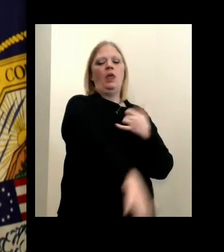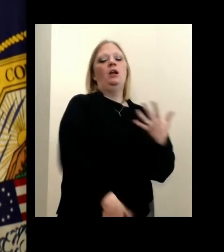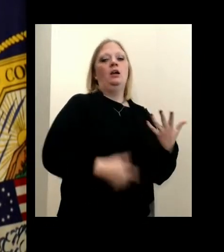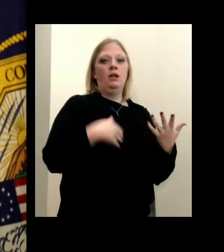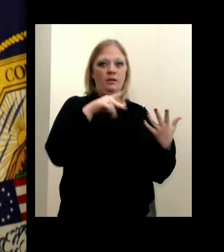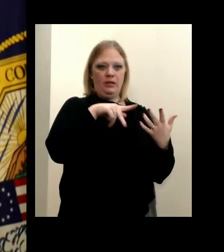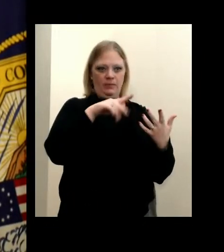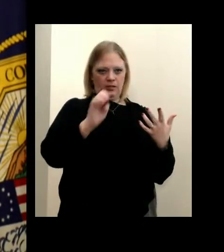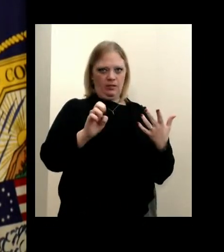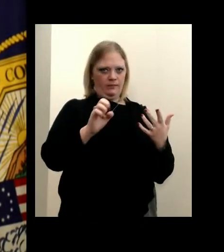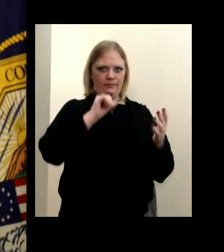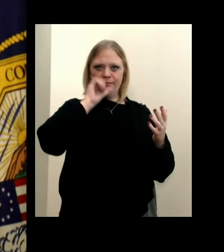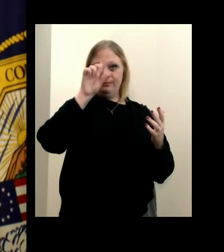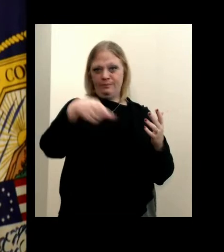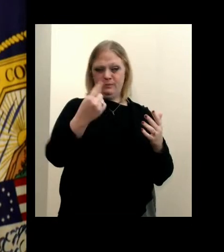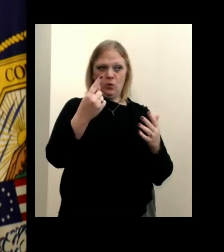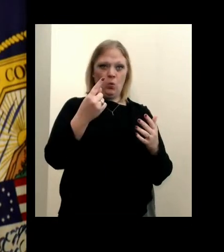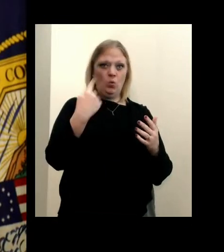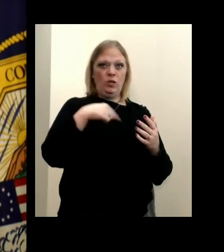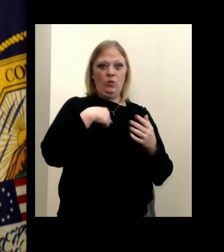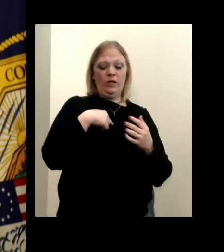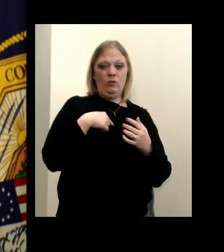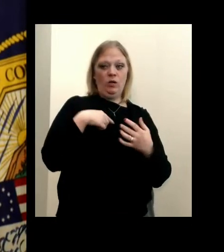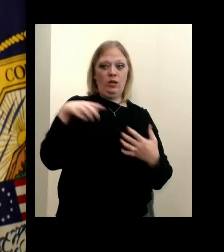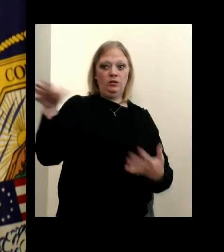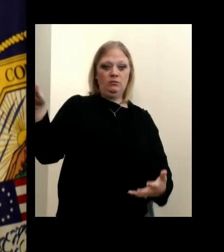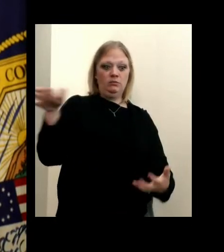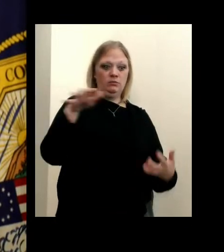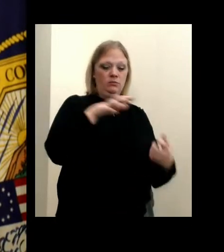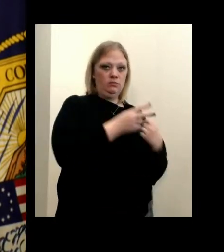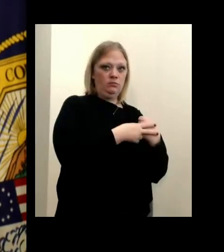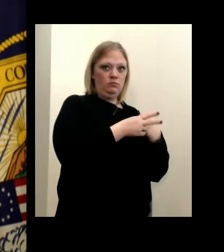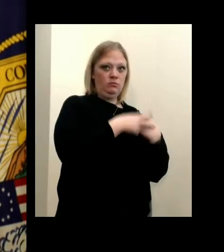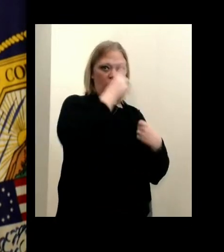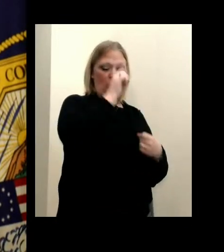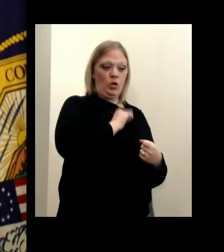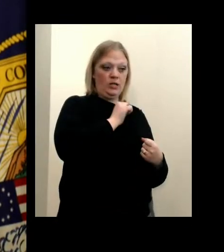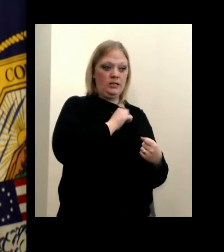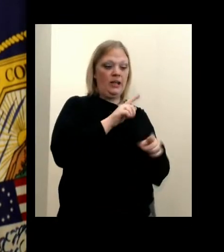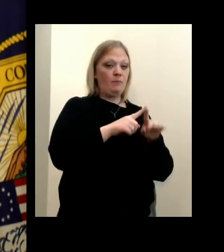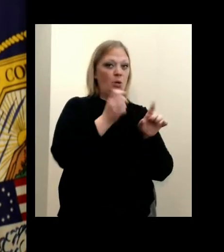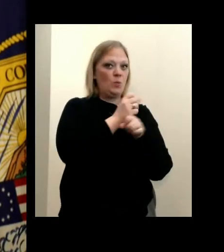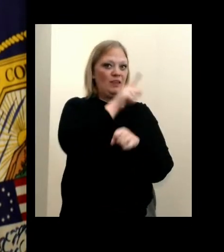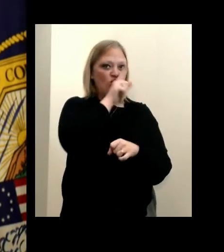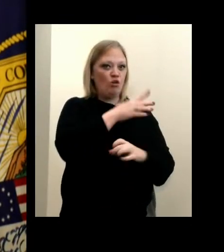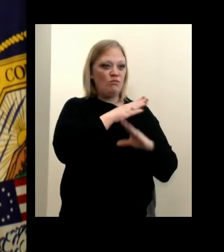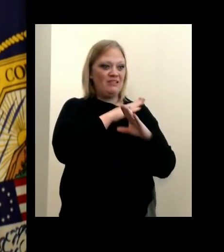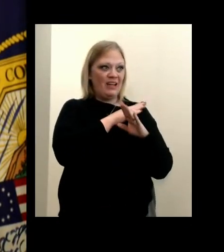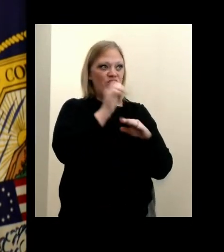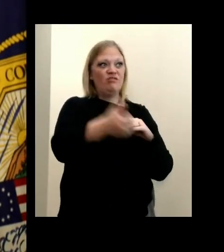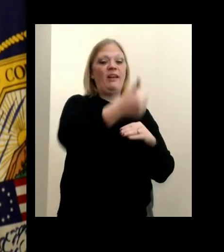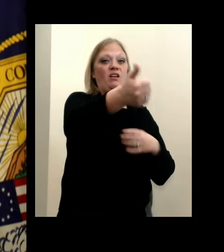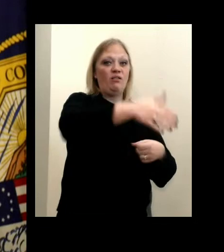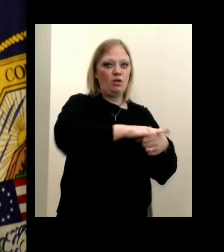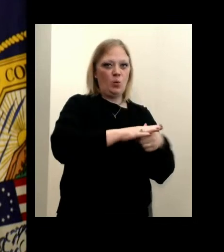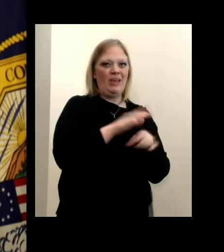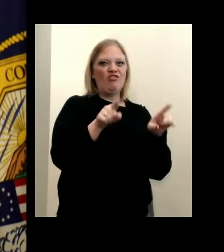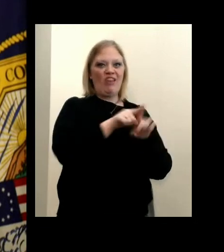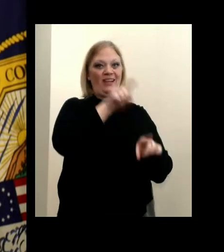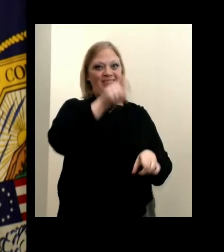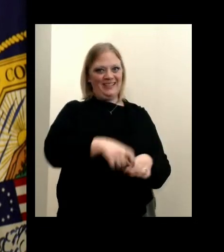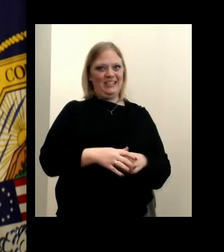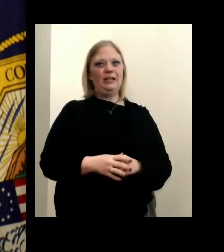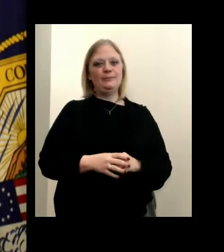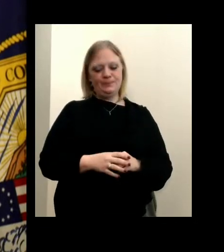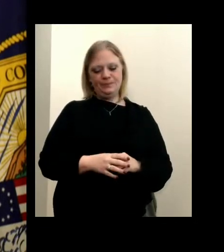not only building PPE supplies for ourselves, but for ensuring protection at other locations as needed. We